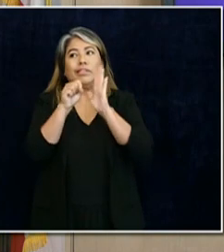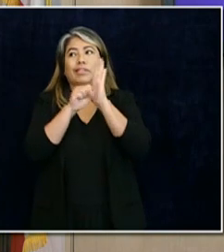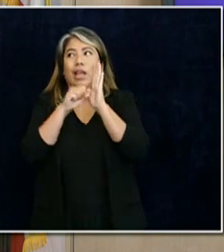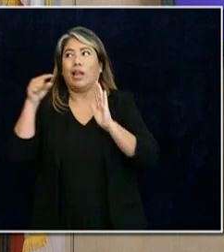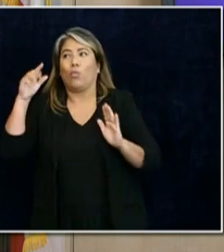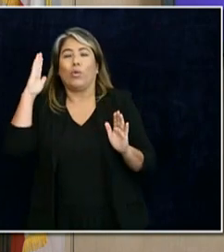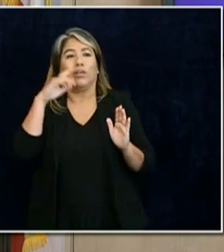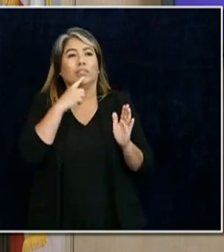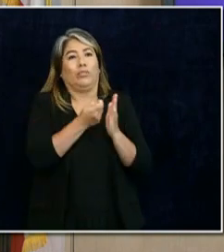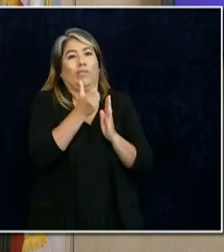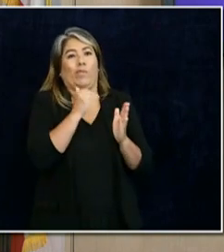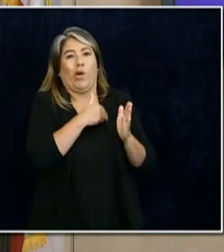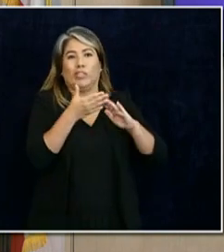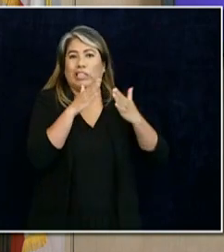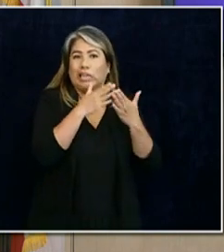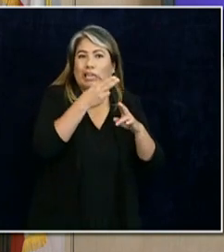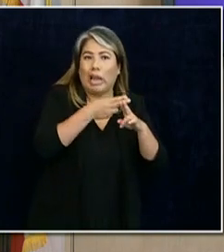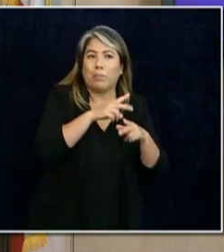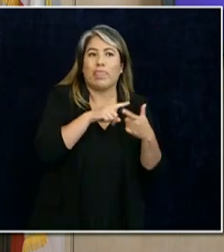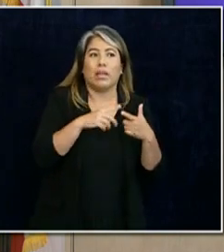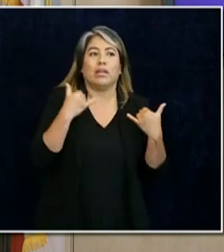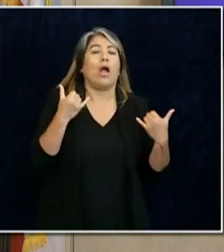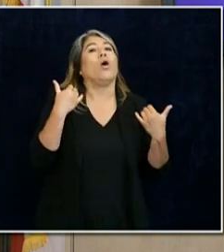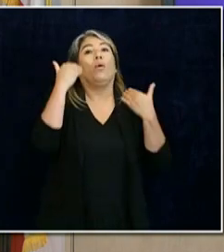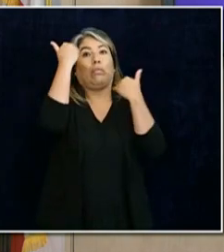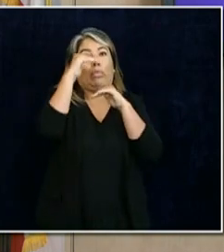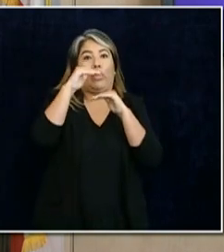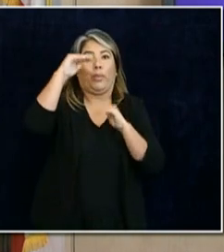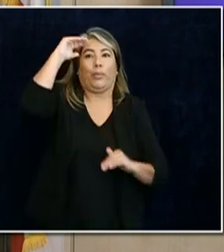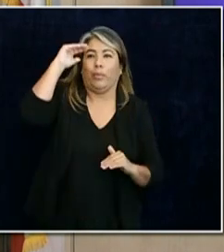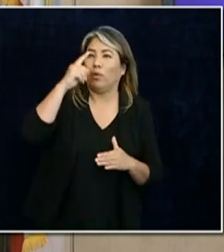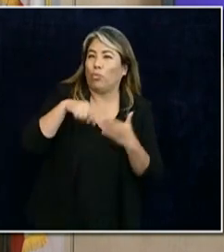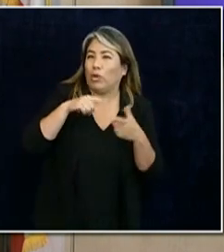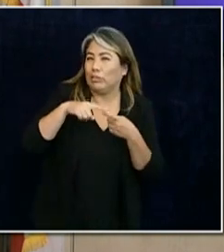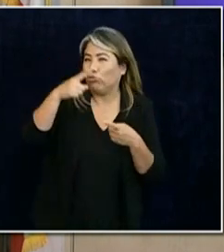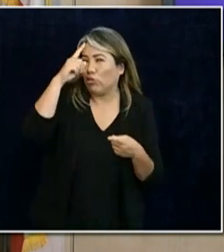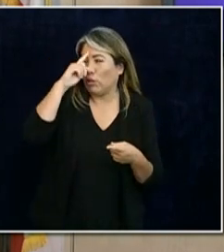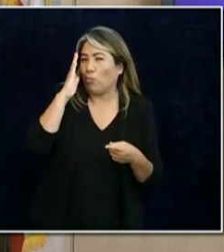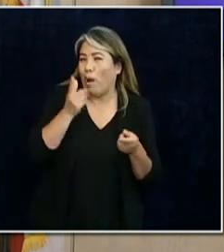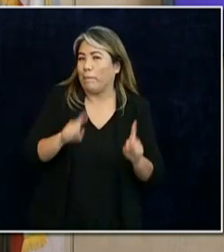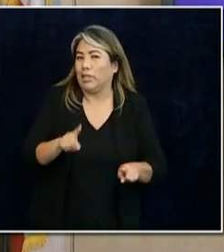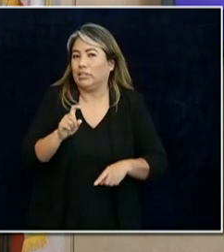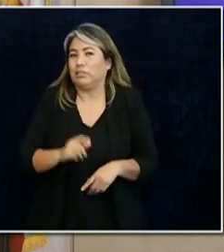some of these restrictions be lifted? Okay, Dr. Wooten.